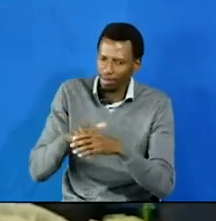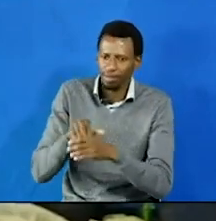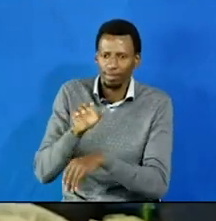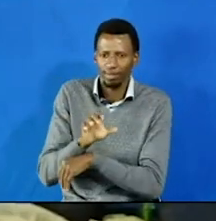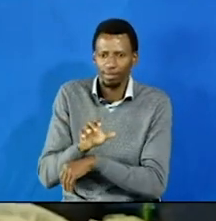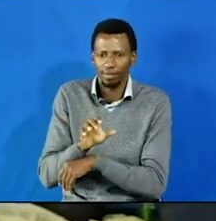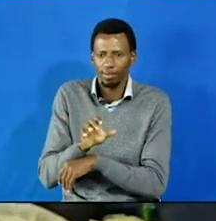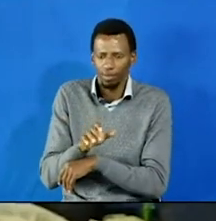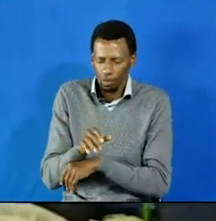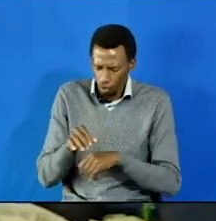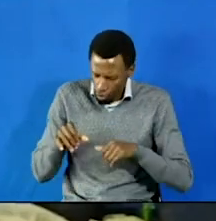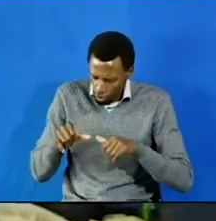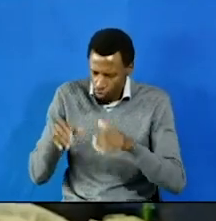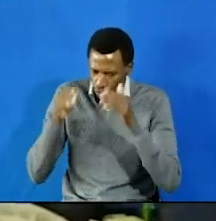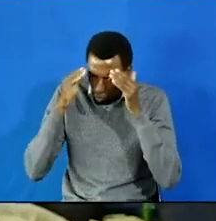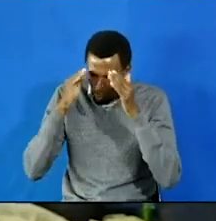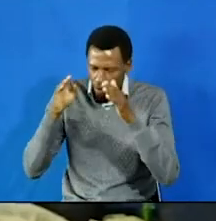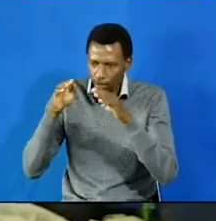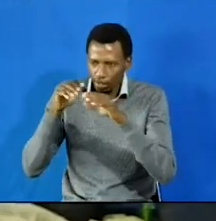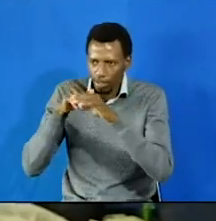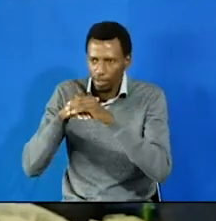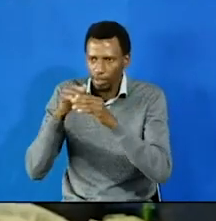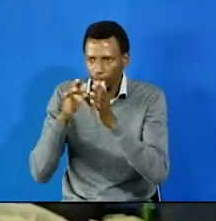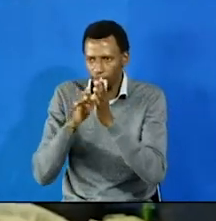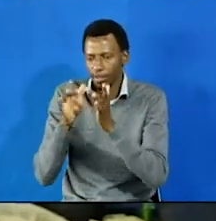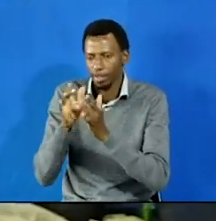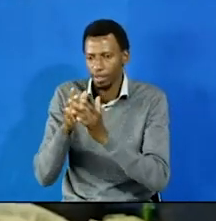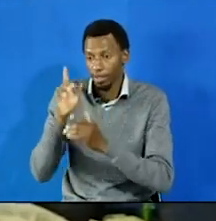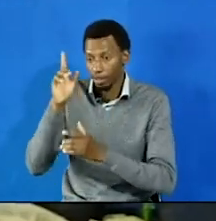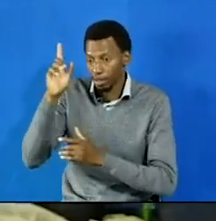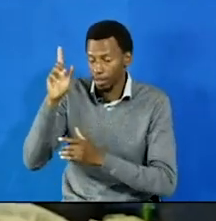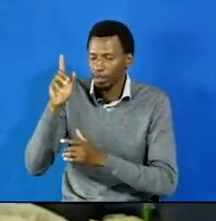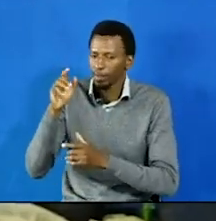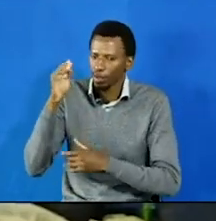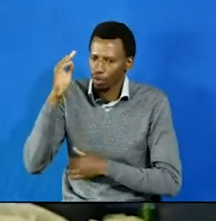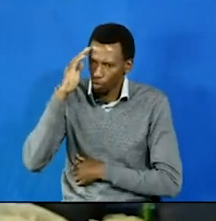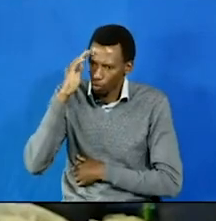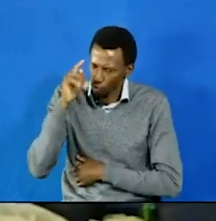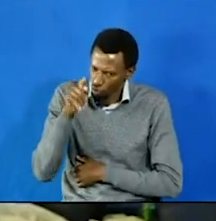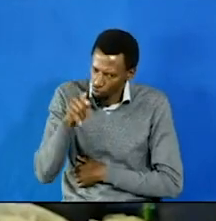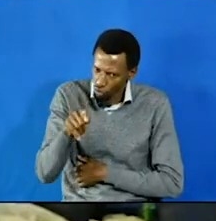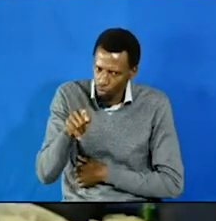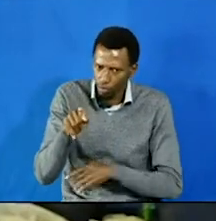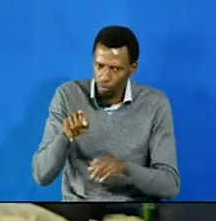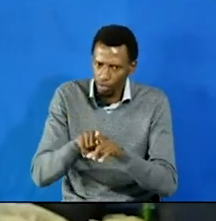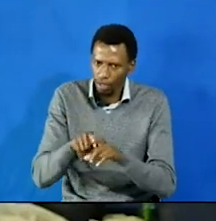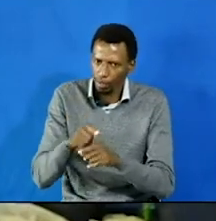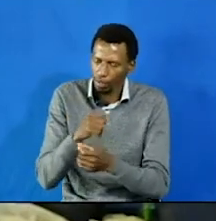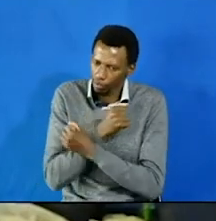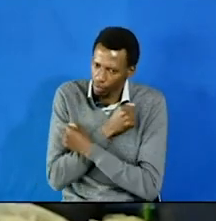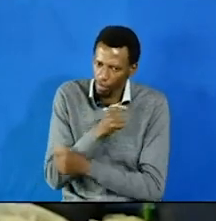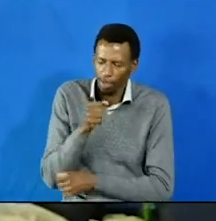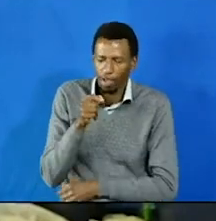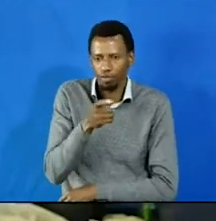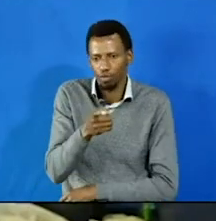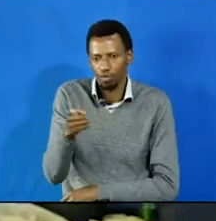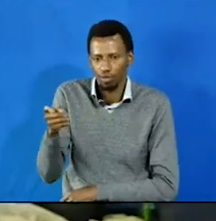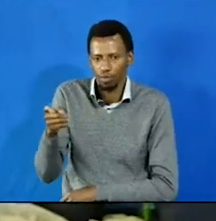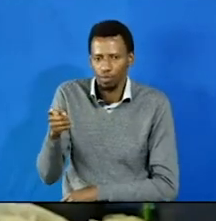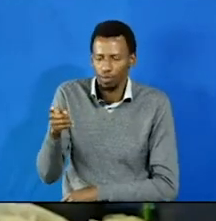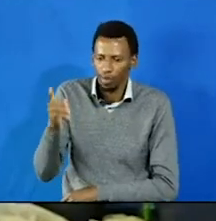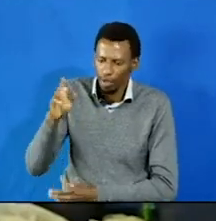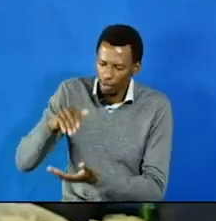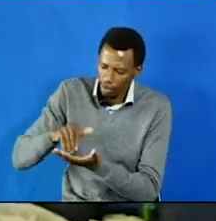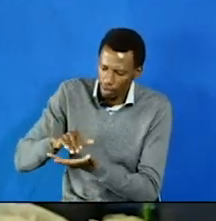on Jesus, who is the author and the finisher of your faith, who knows you and loves you, and sent his only son,